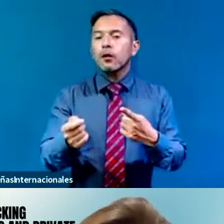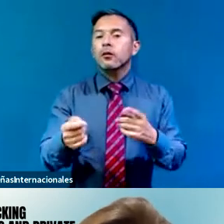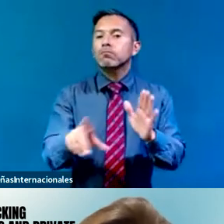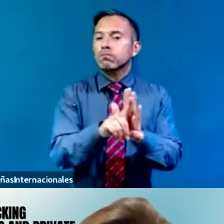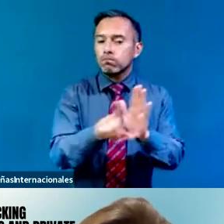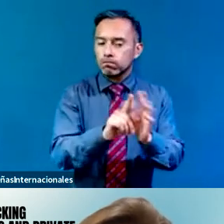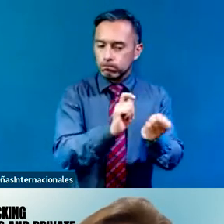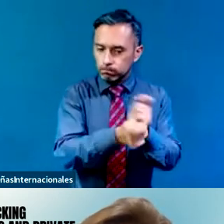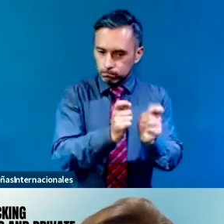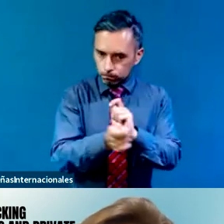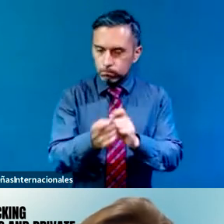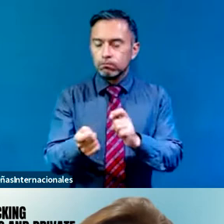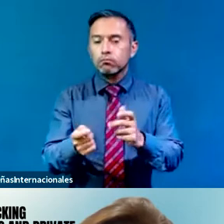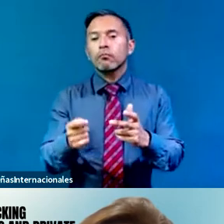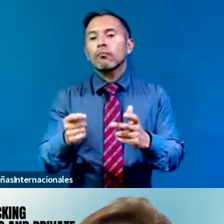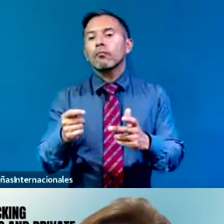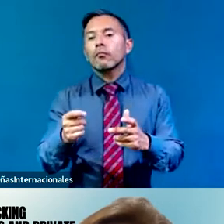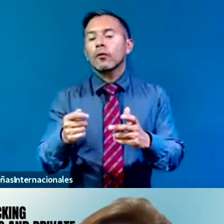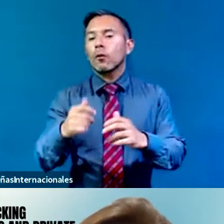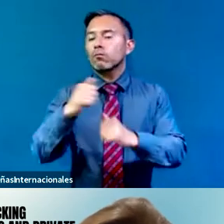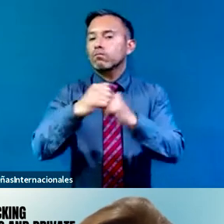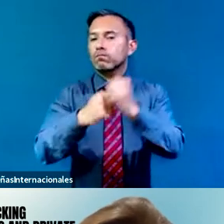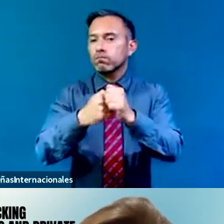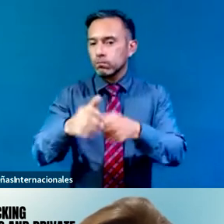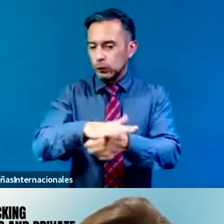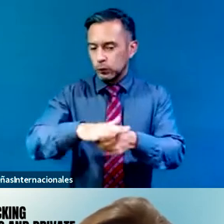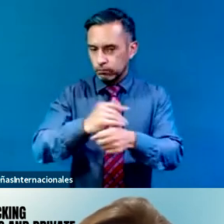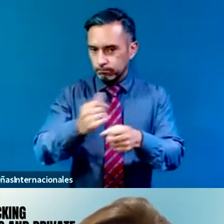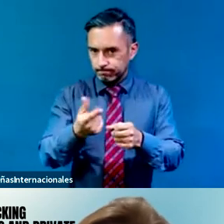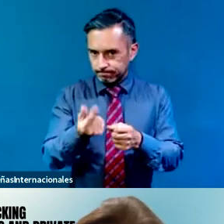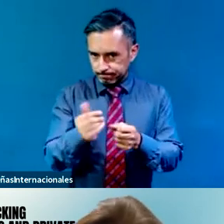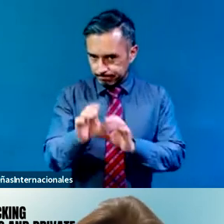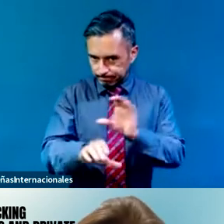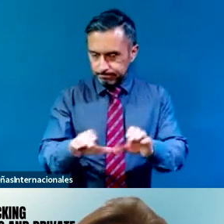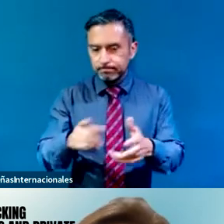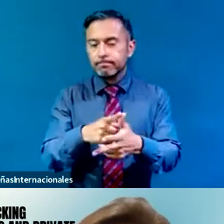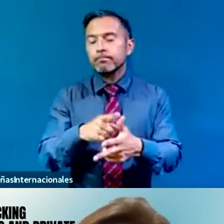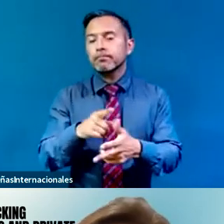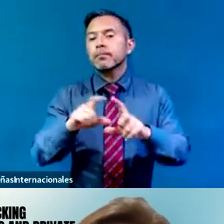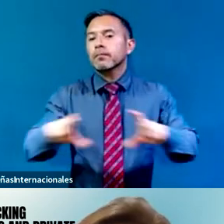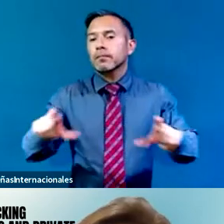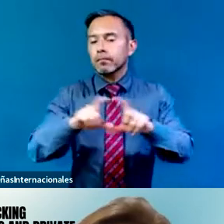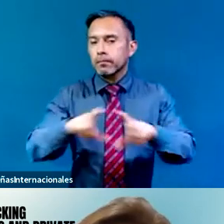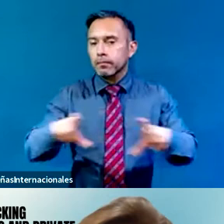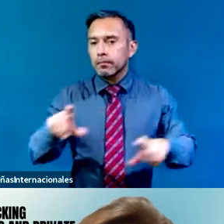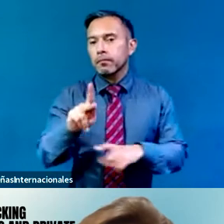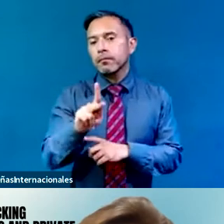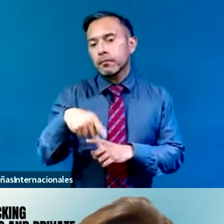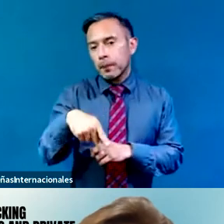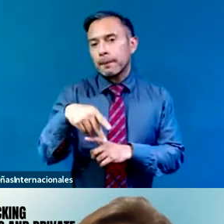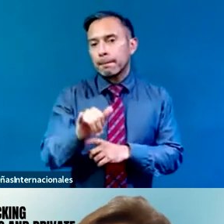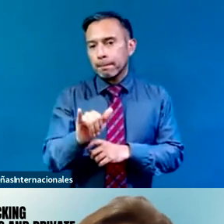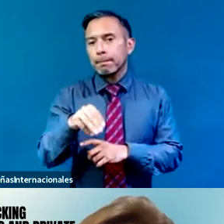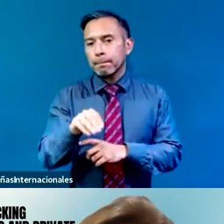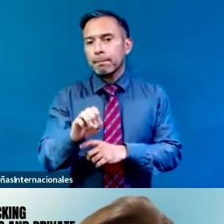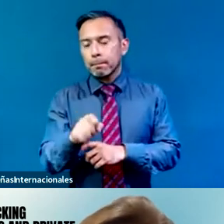infrastructure, and SME financing and technical support to boost innovative and blended finance in this